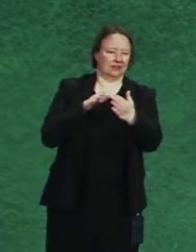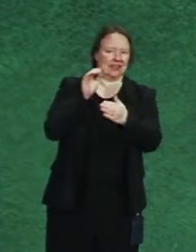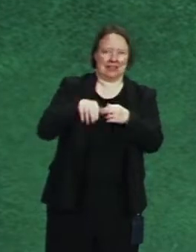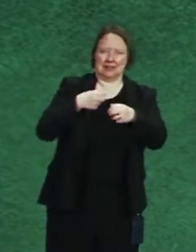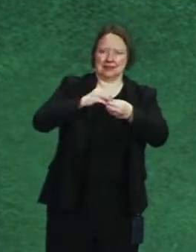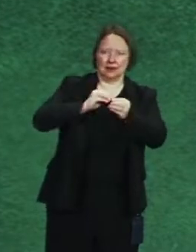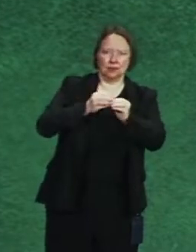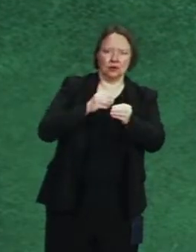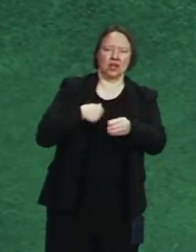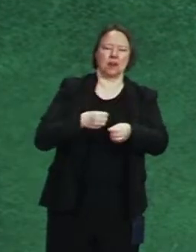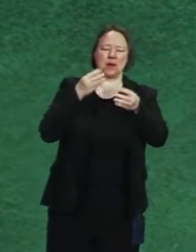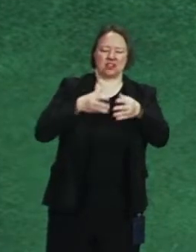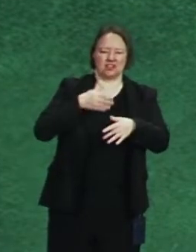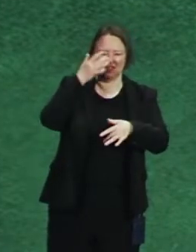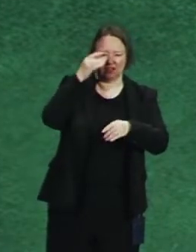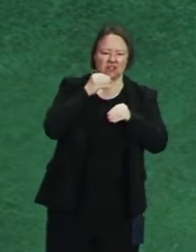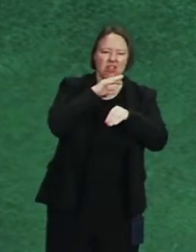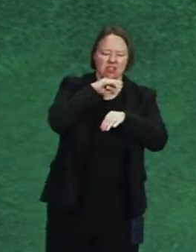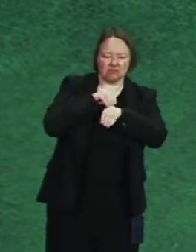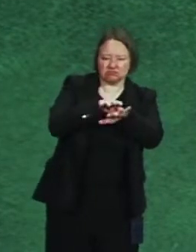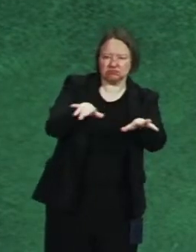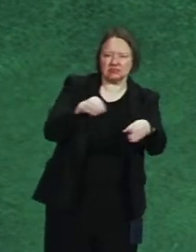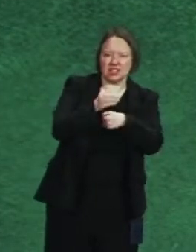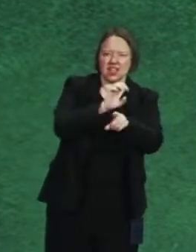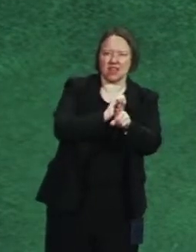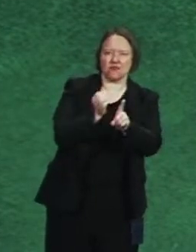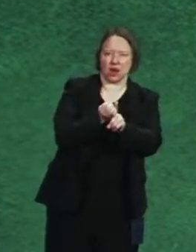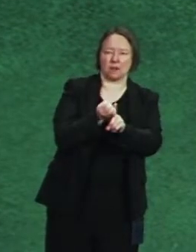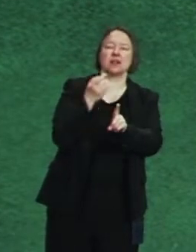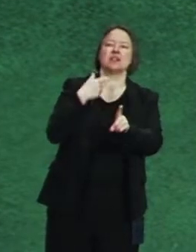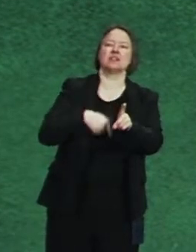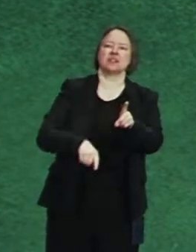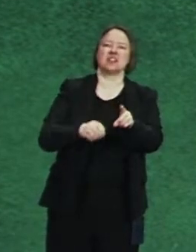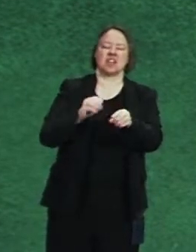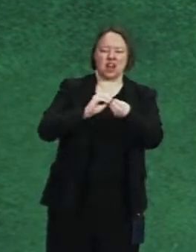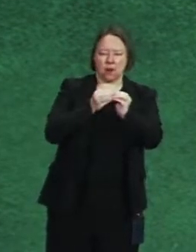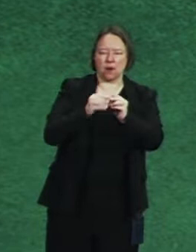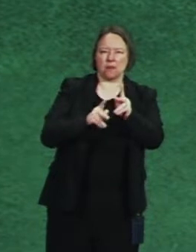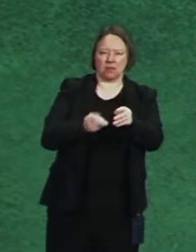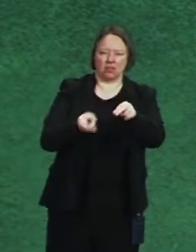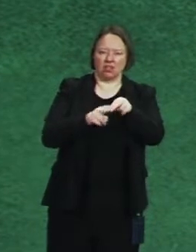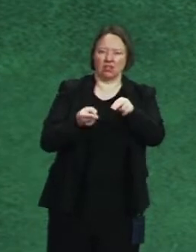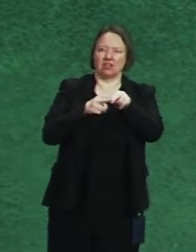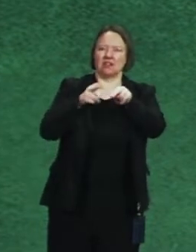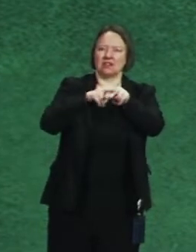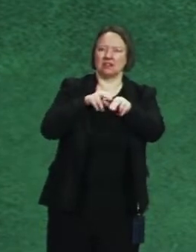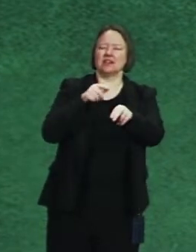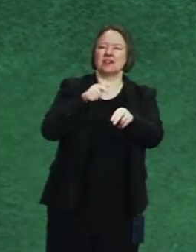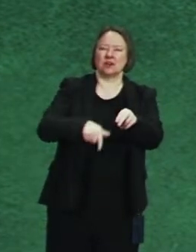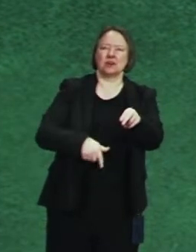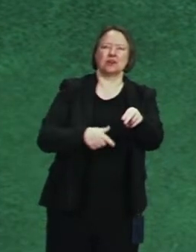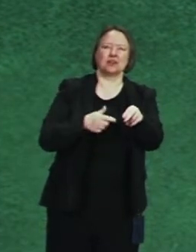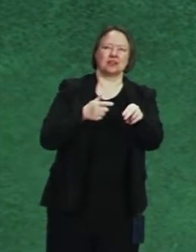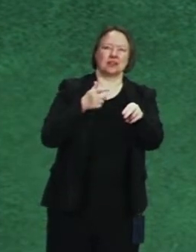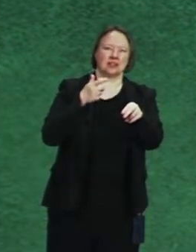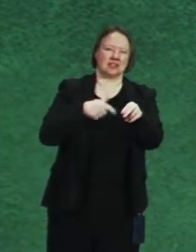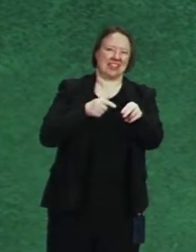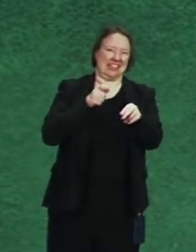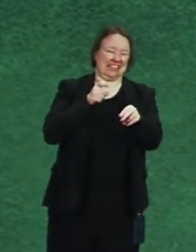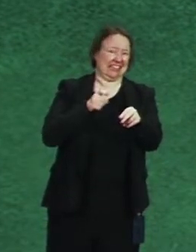much pollution to the environment? The growing human population and changes in dietary patterns has accelerated the demand for